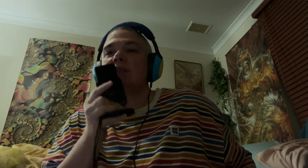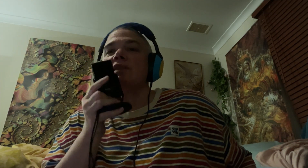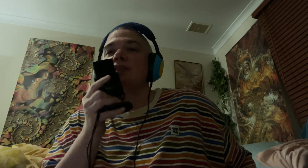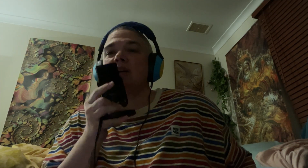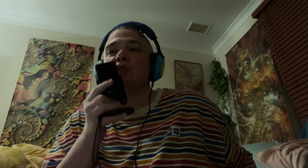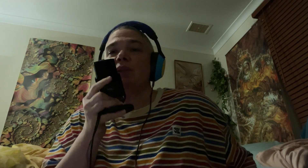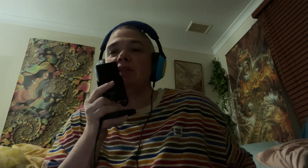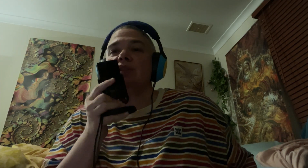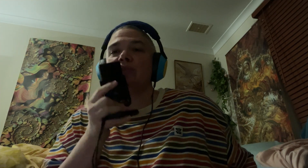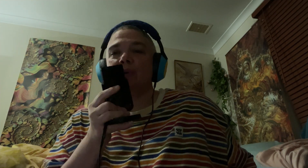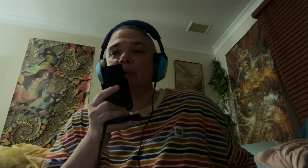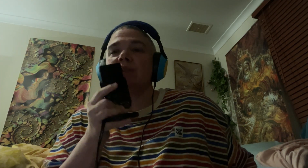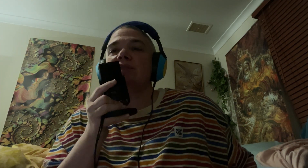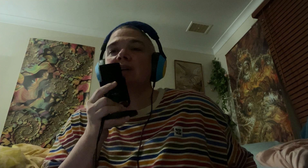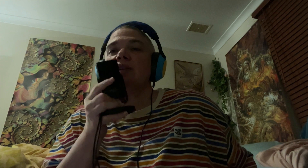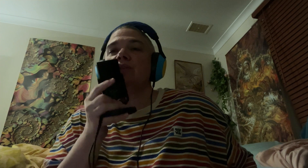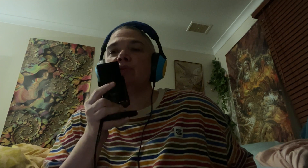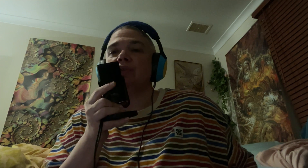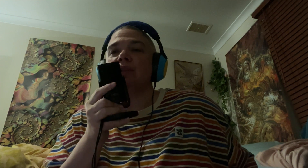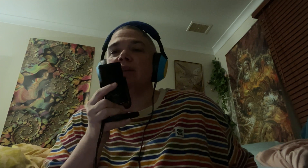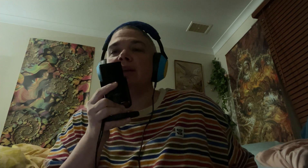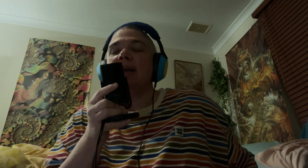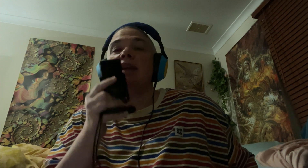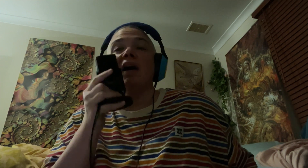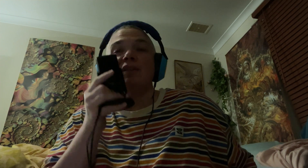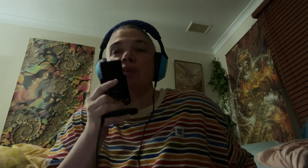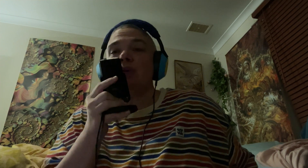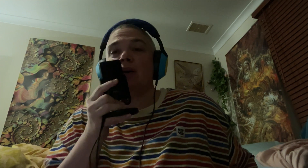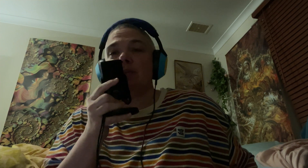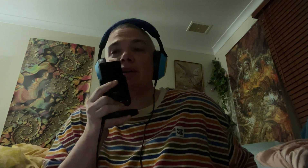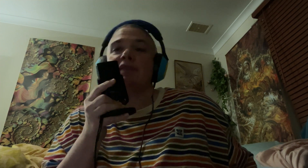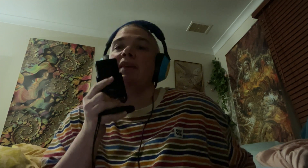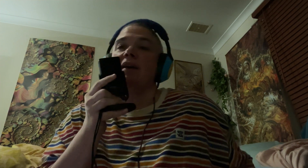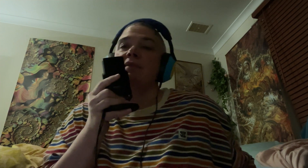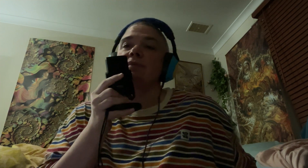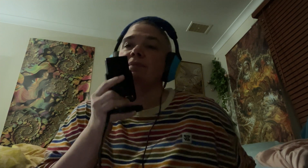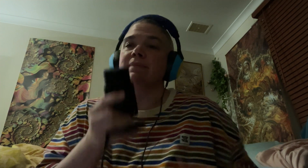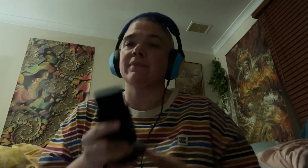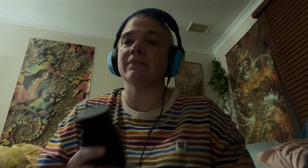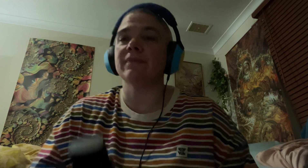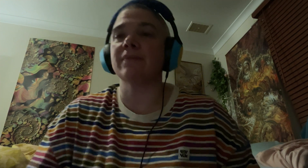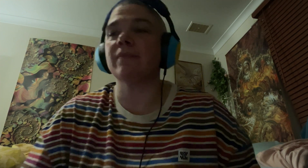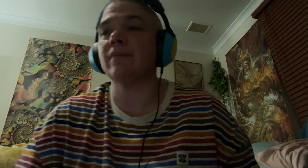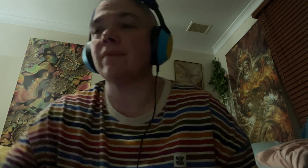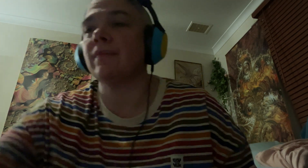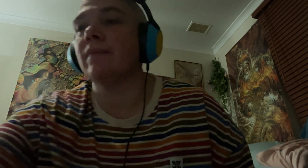ridiculous. This is not choice and control. This is not inclusion. And I don't know how to better say that.